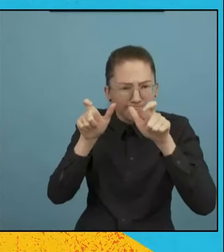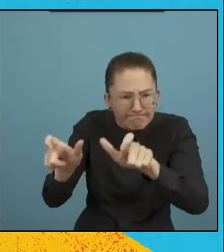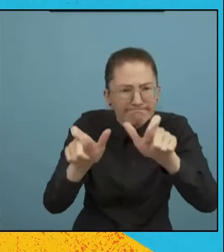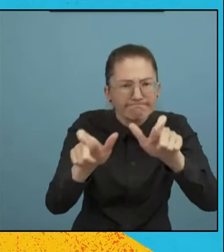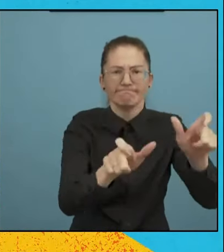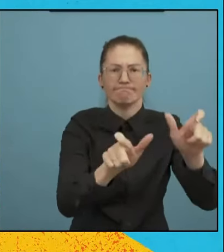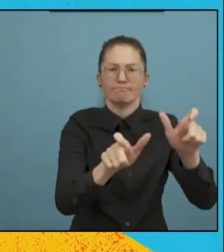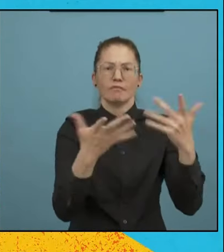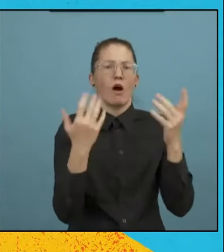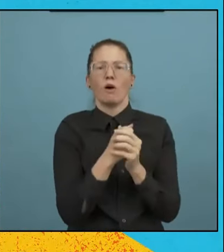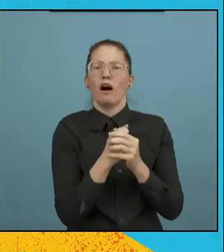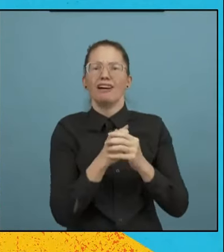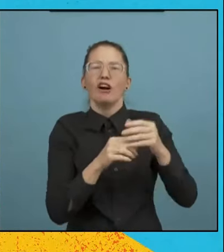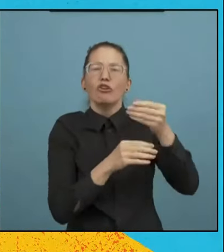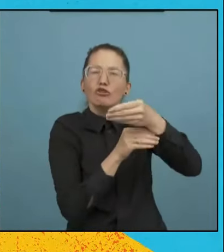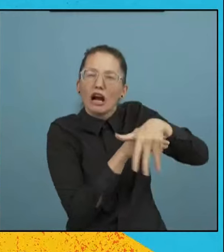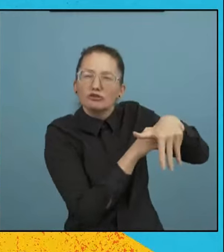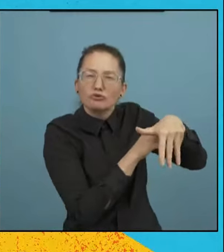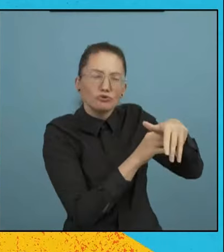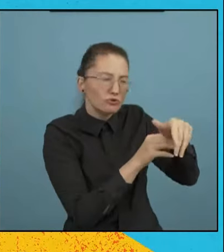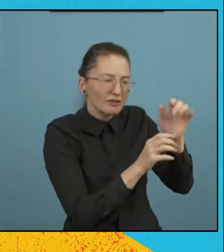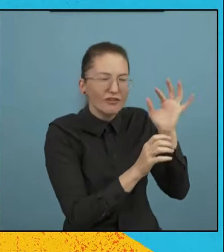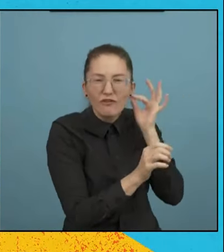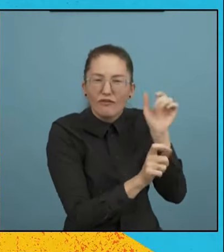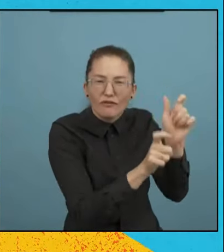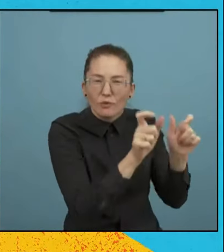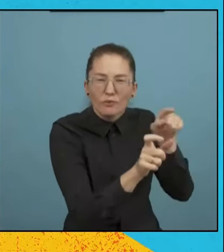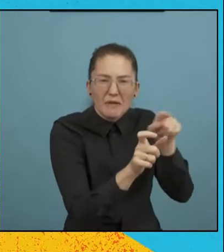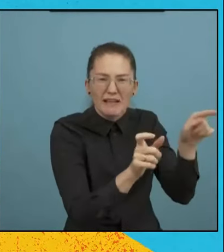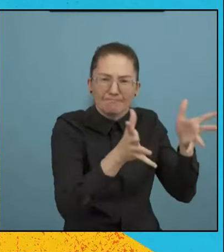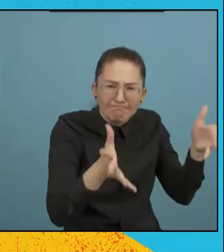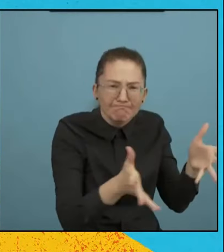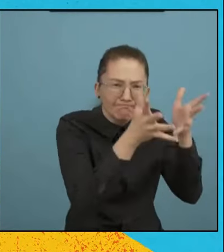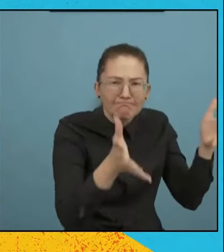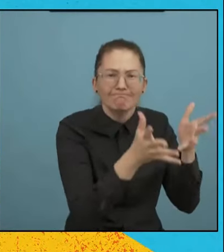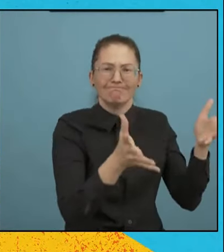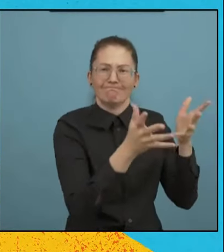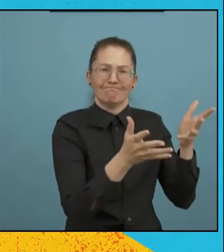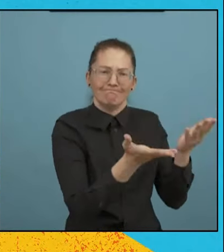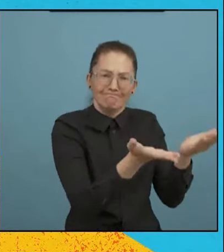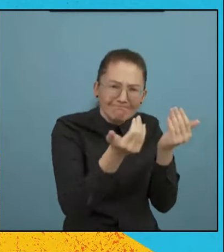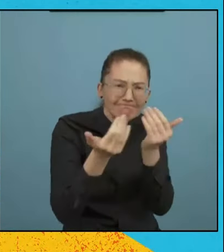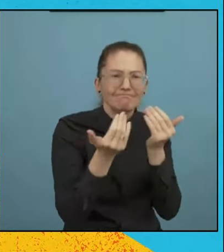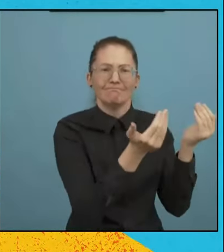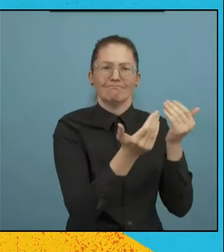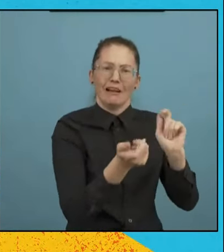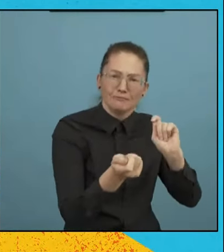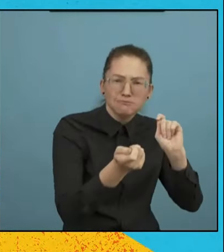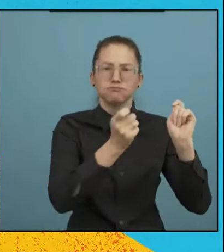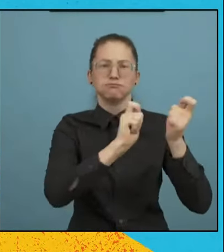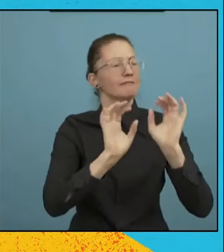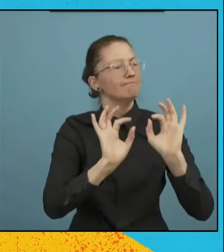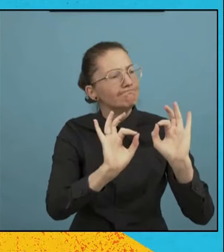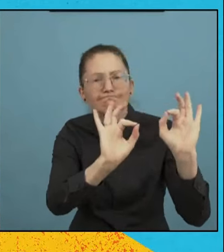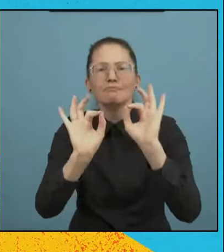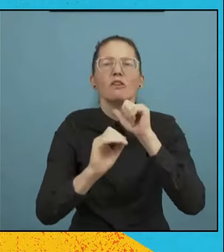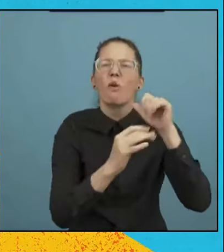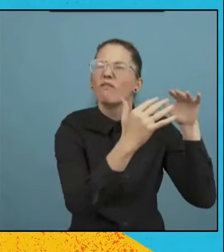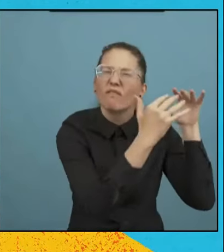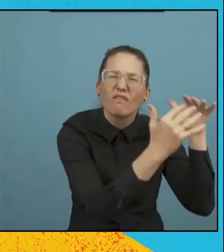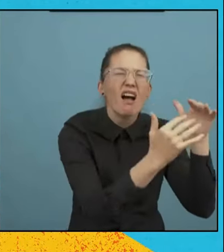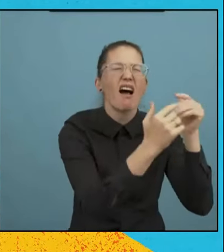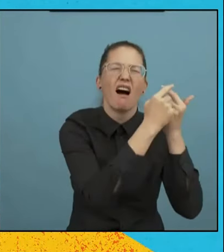business. They will not stop until they've completely rebuilt the socioeconomic and political fabrics of society. So